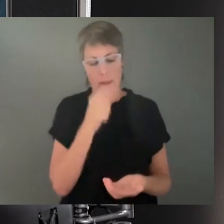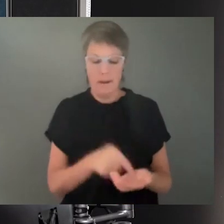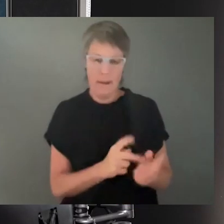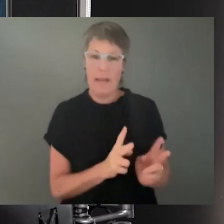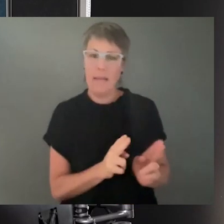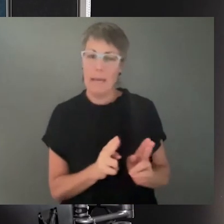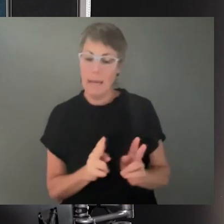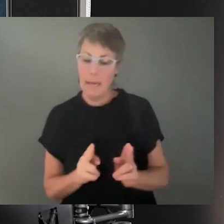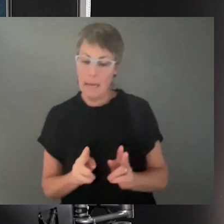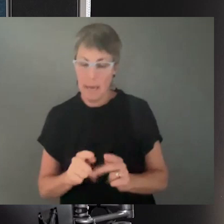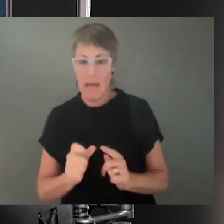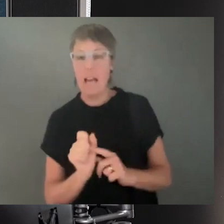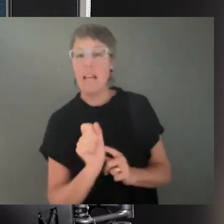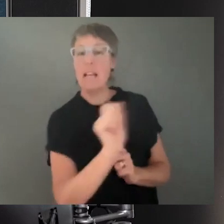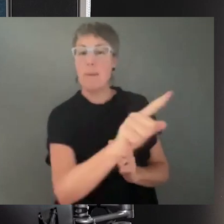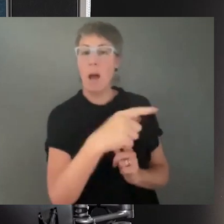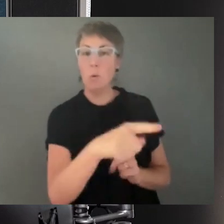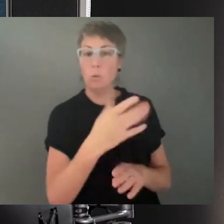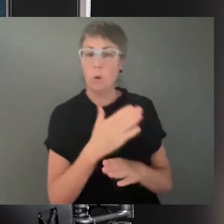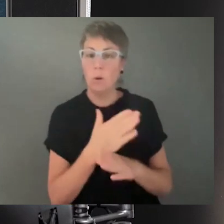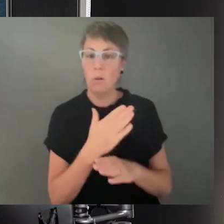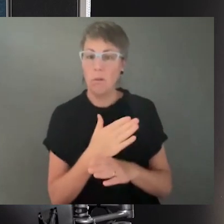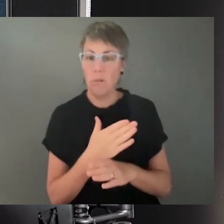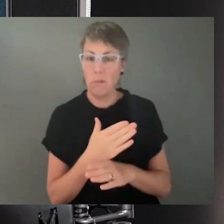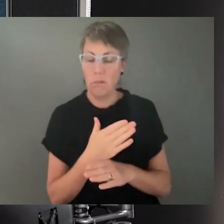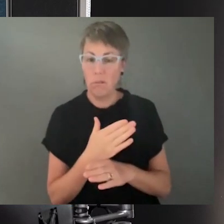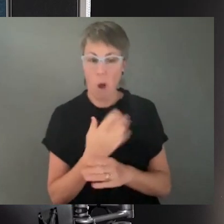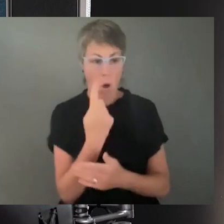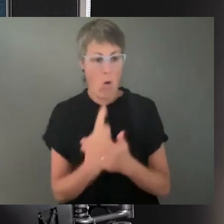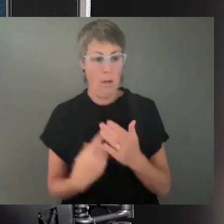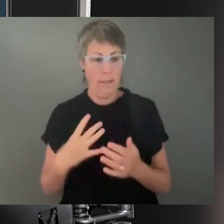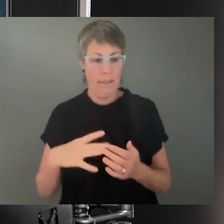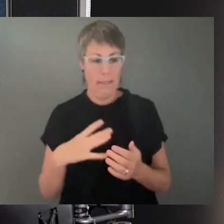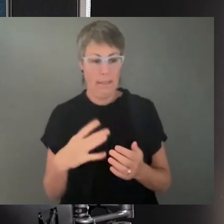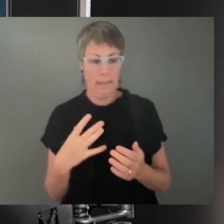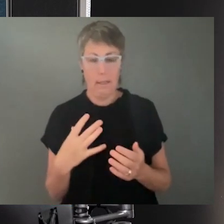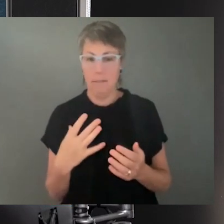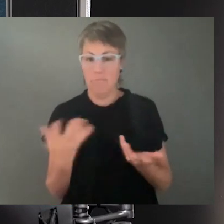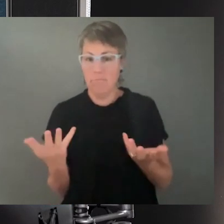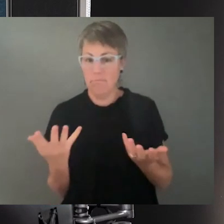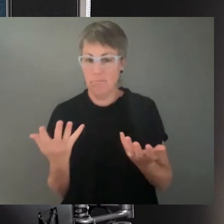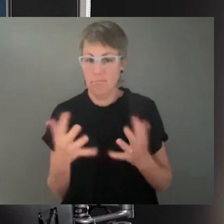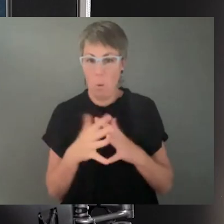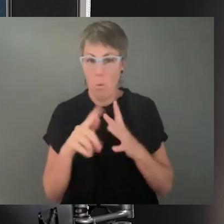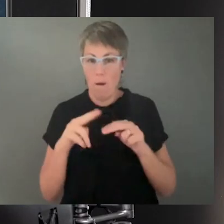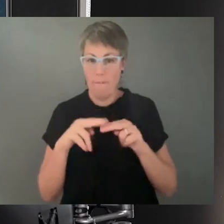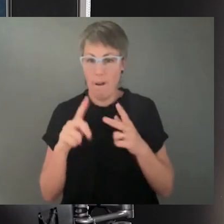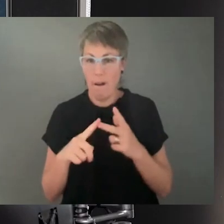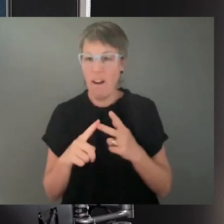it, and send it back via email. And it can happen really quickly, so long as you have some decent Wi-Fi. And